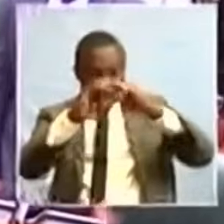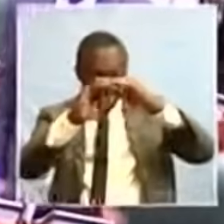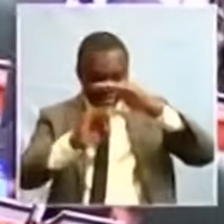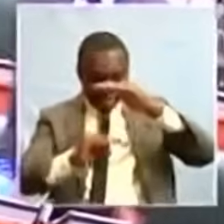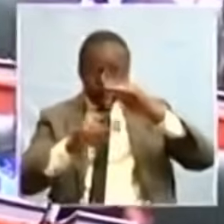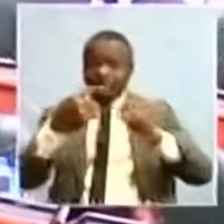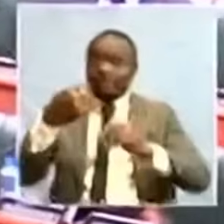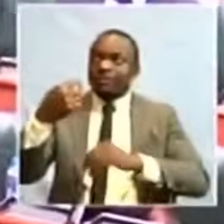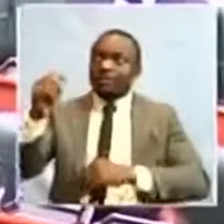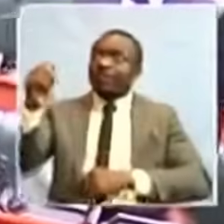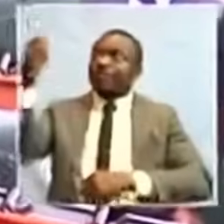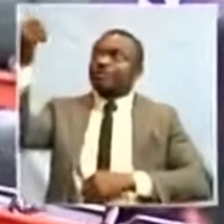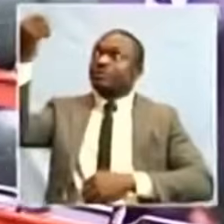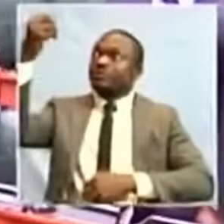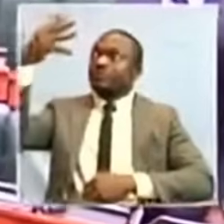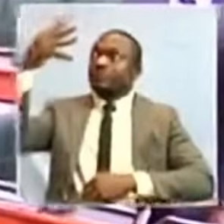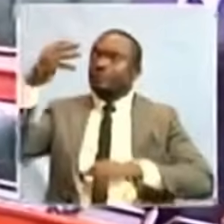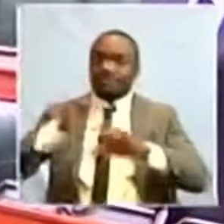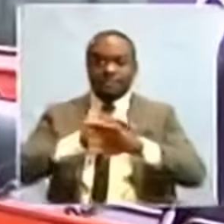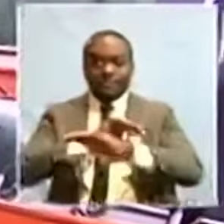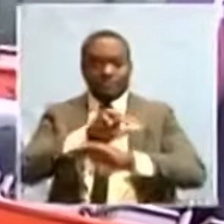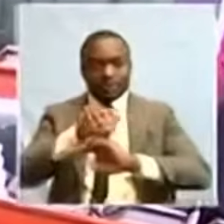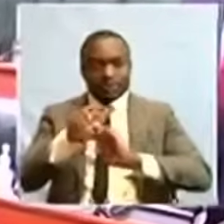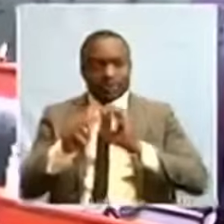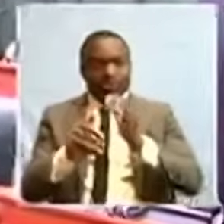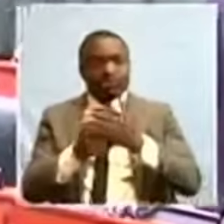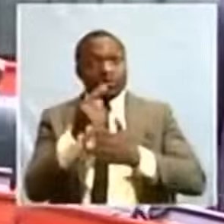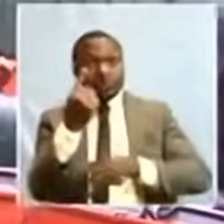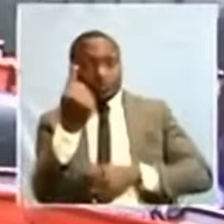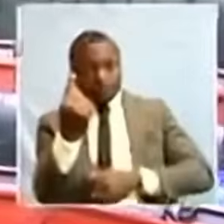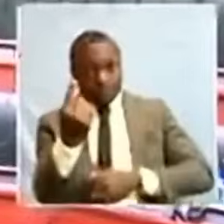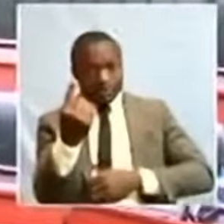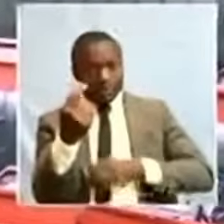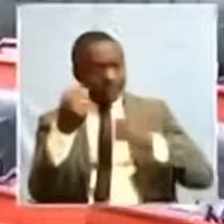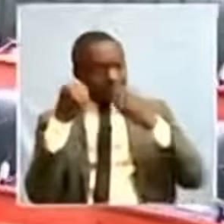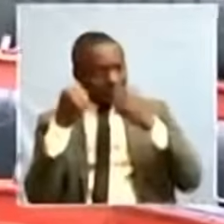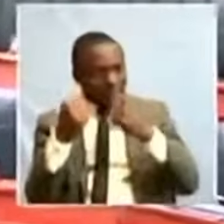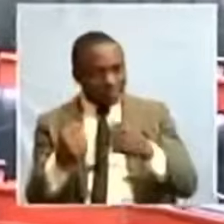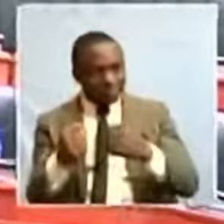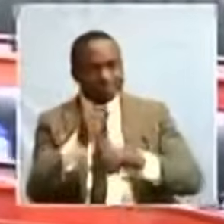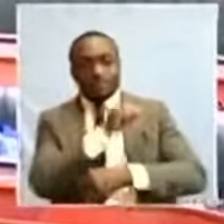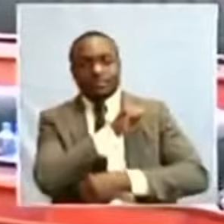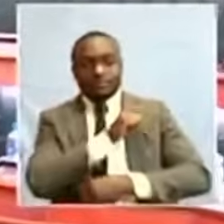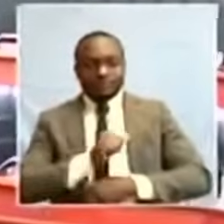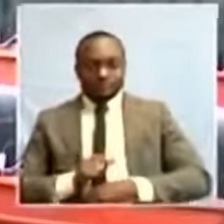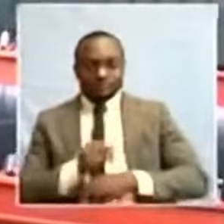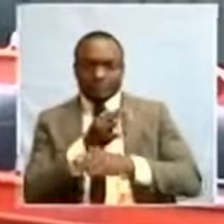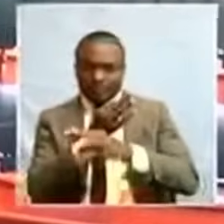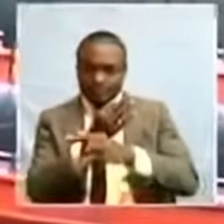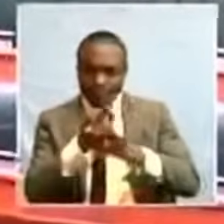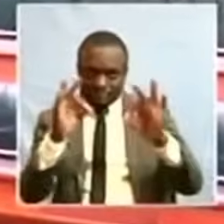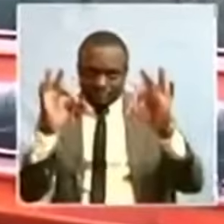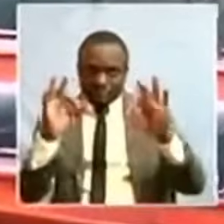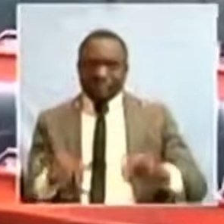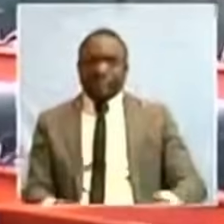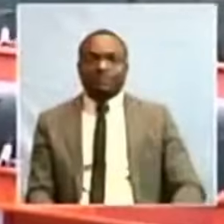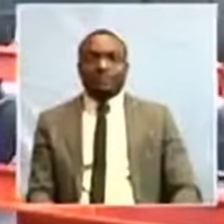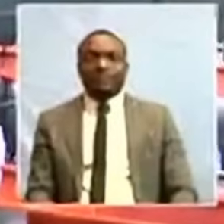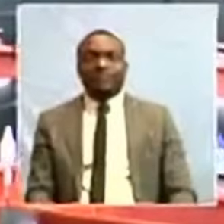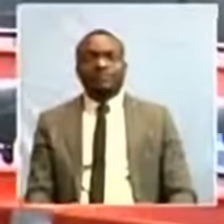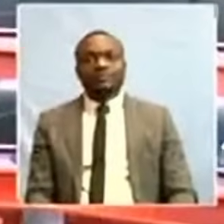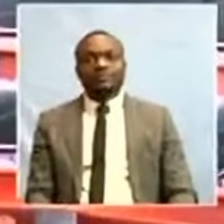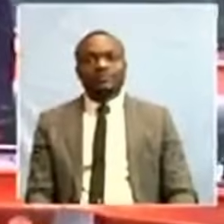brothers under the sun, oh, one, strong and